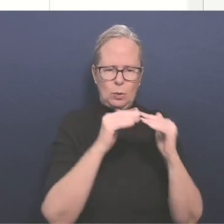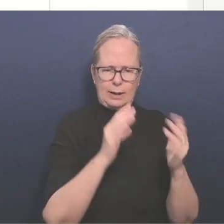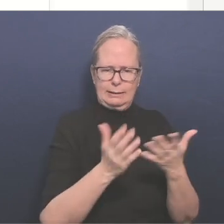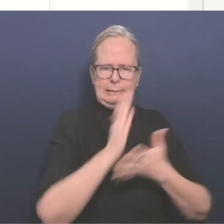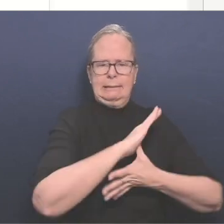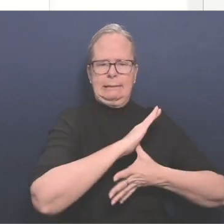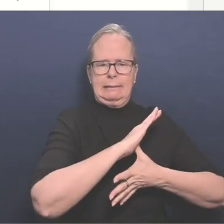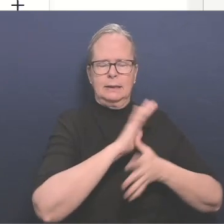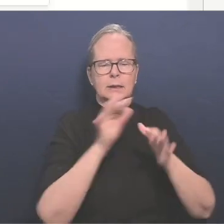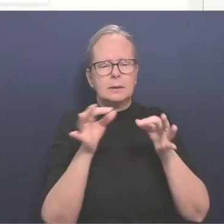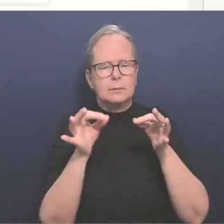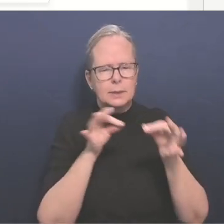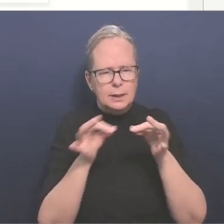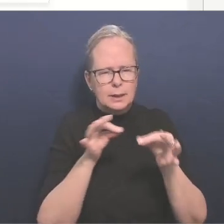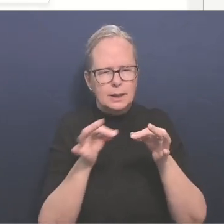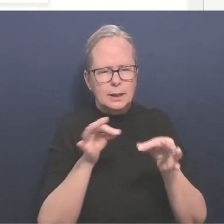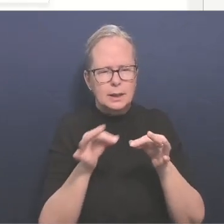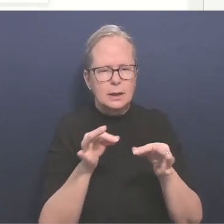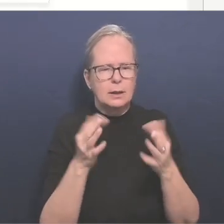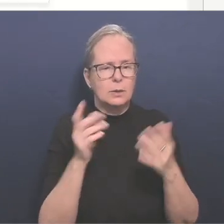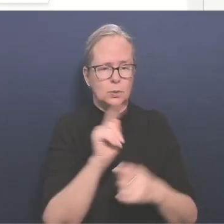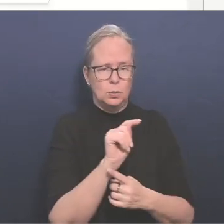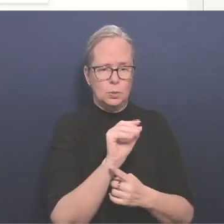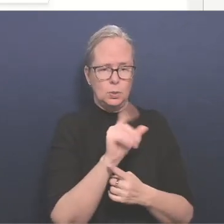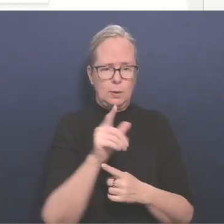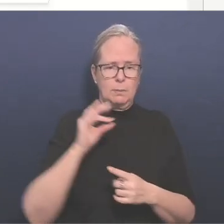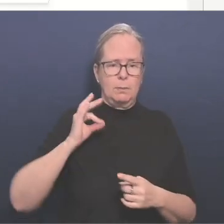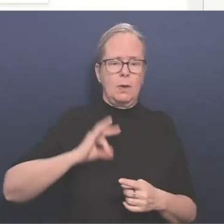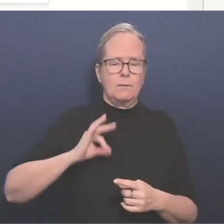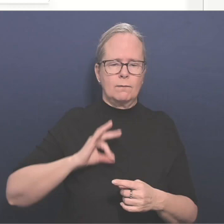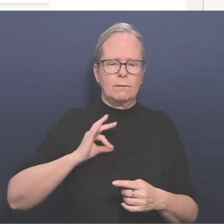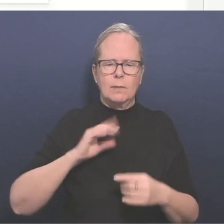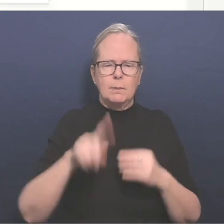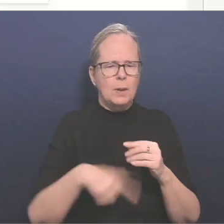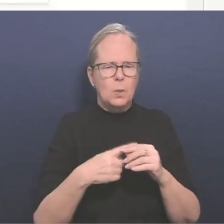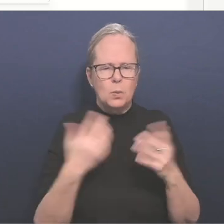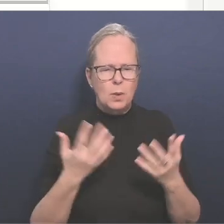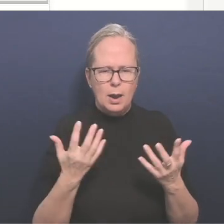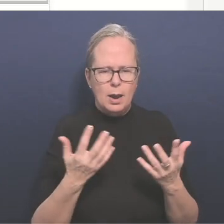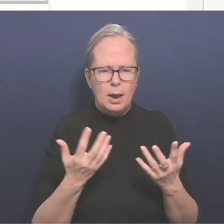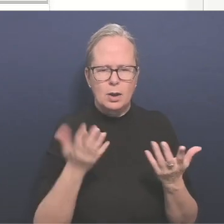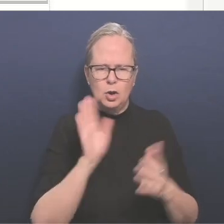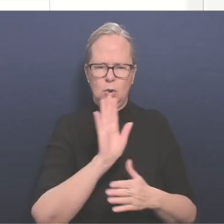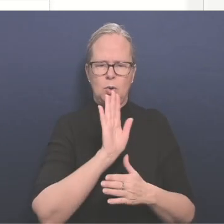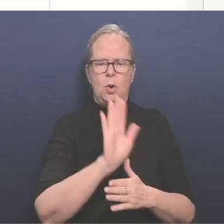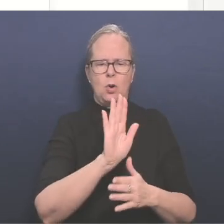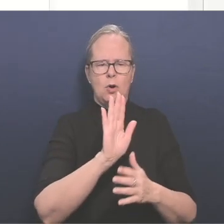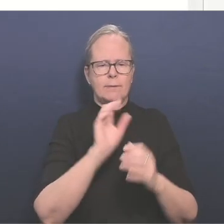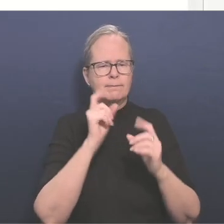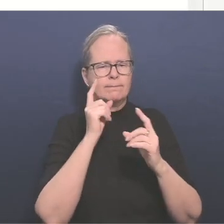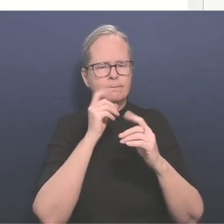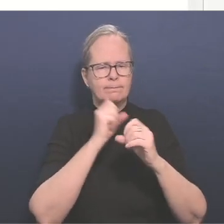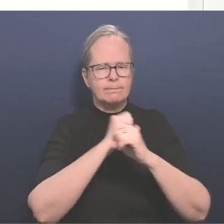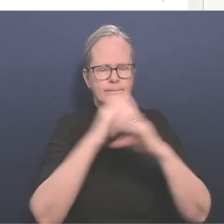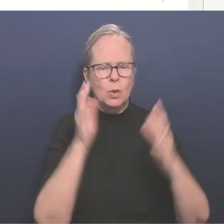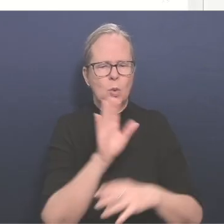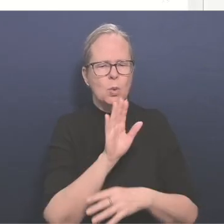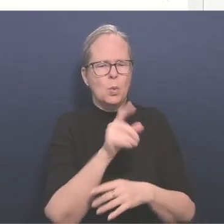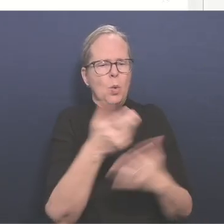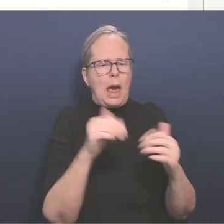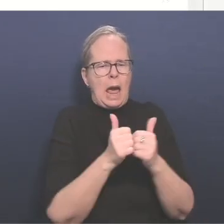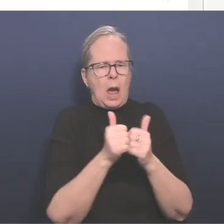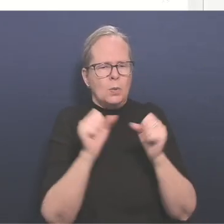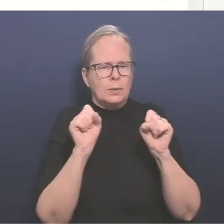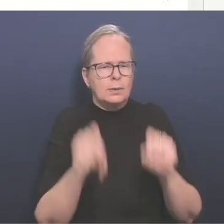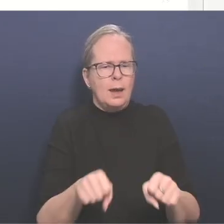to have before being able to, or while applying for the benefits. Then finally, it gives you a